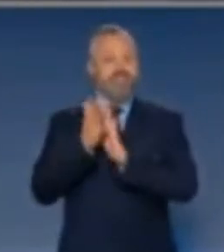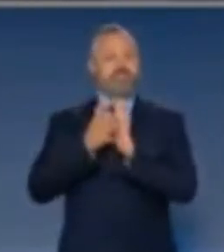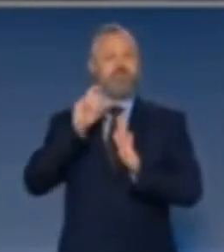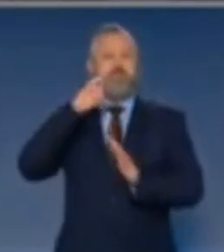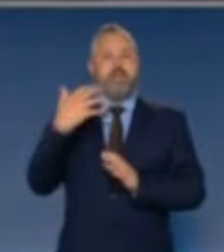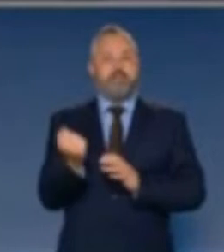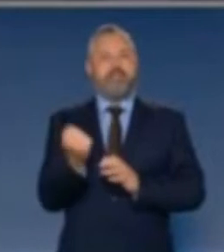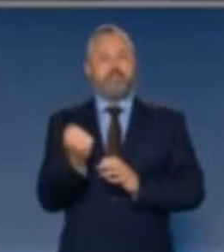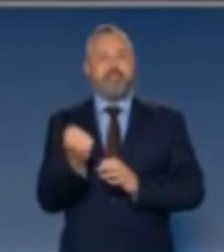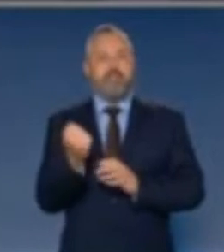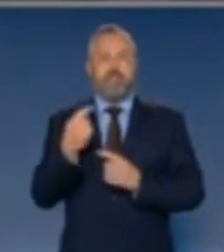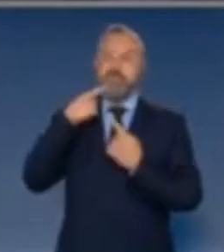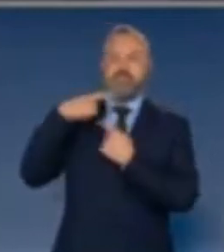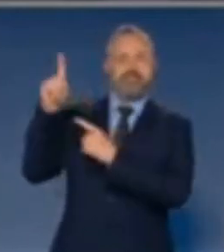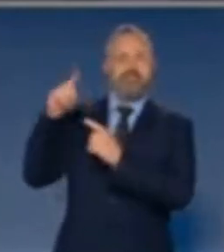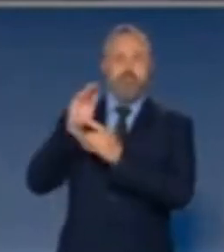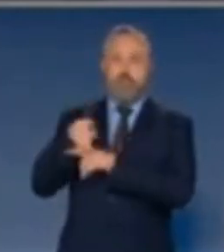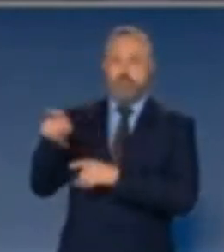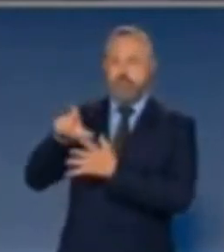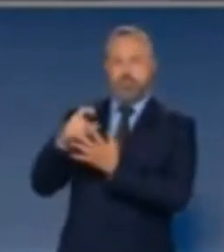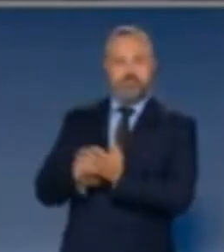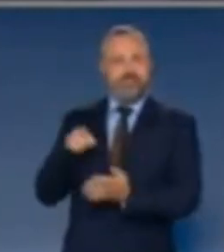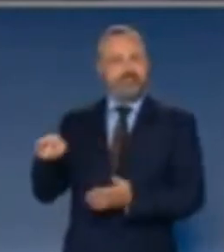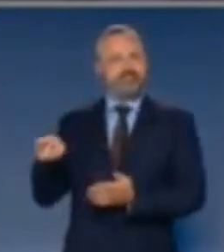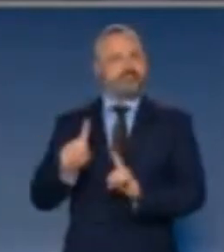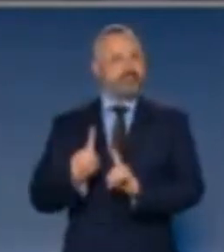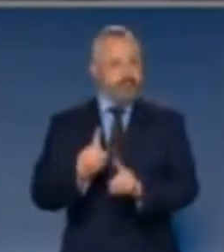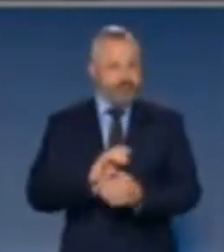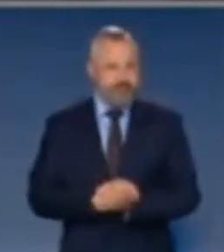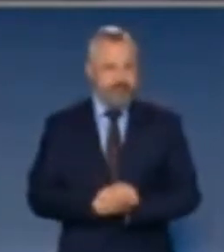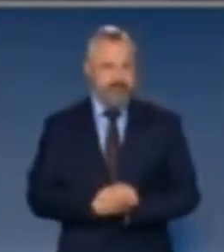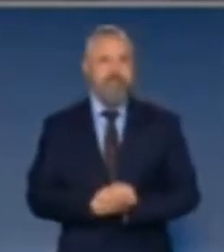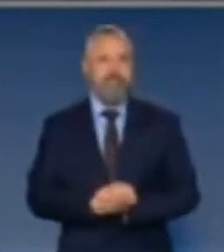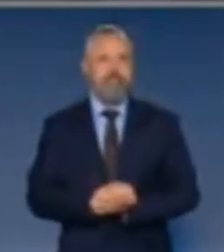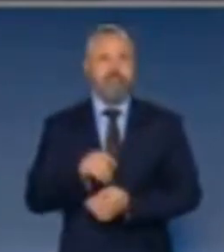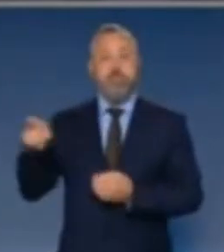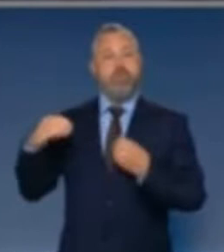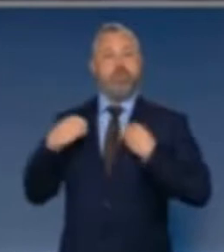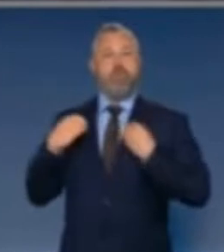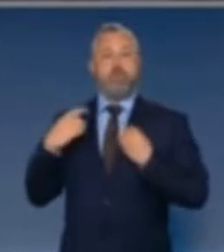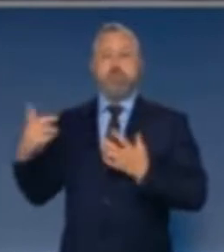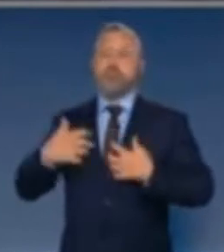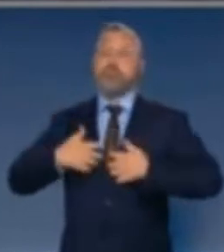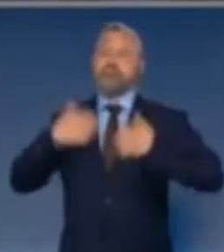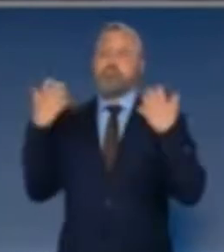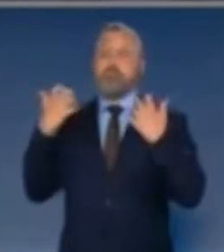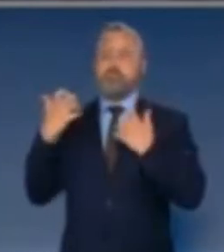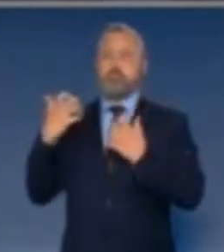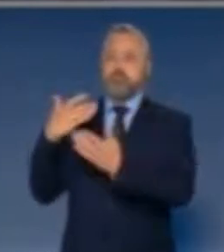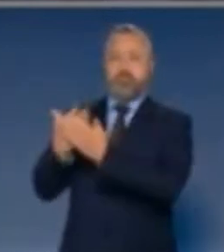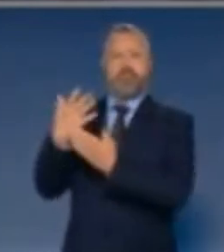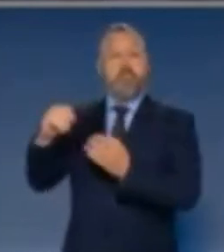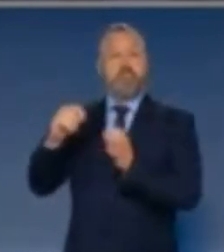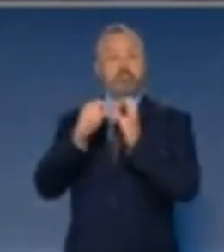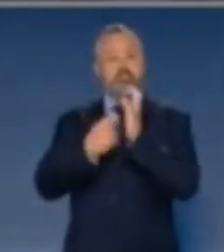doctor. The company has had the book thrown at it by Professor Brendan Murphy, as secretary, not something he does